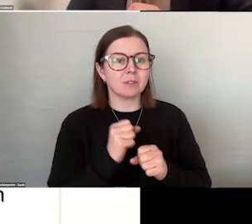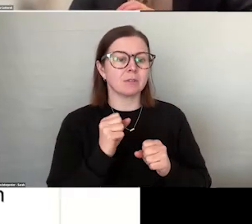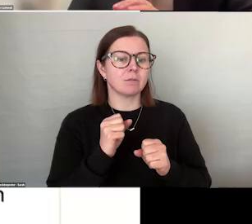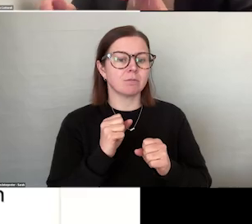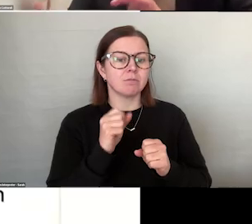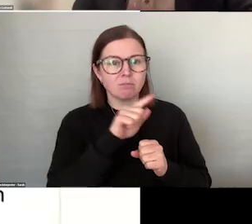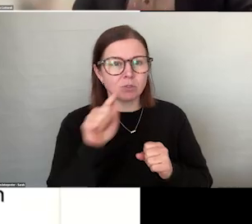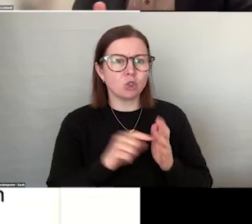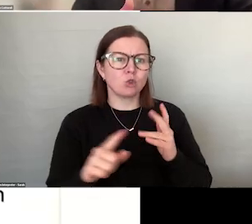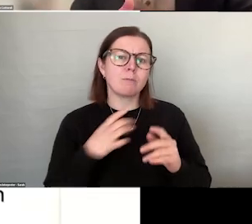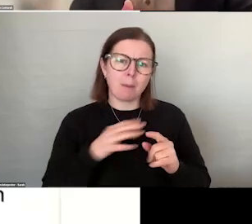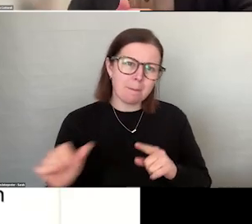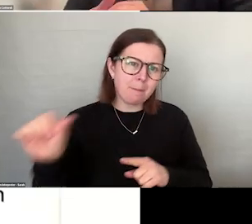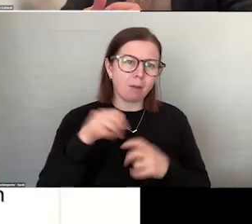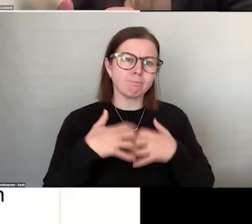those programs.